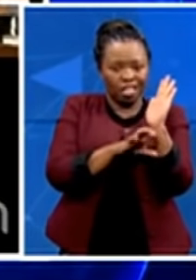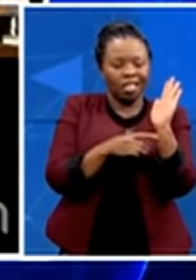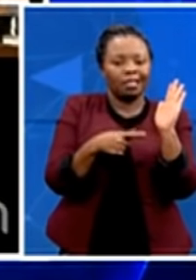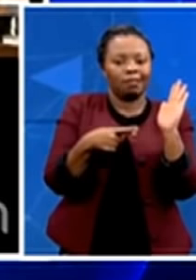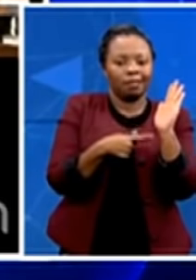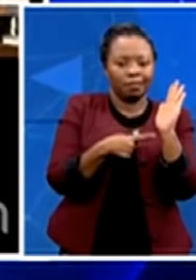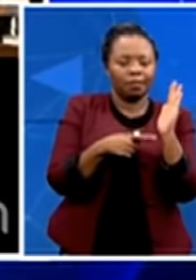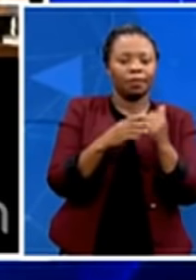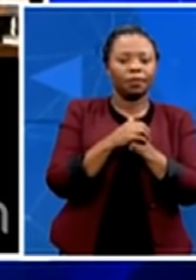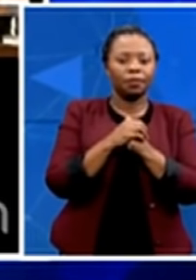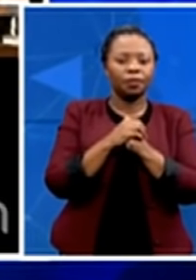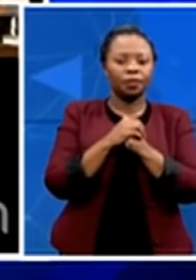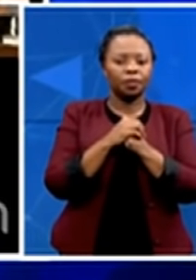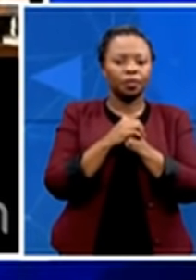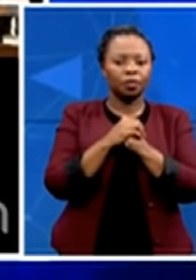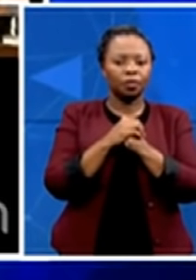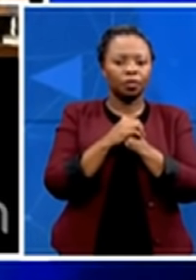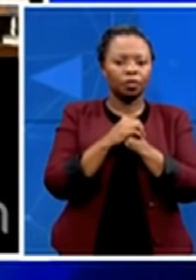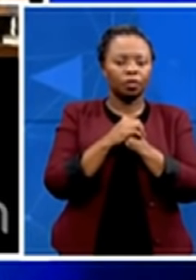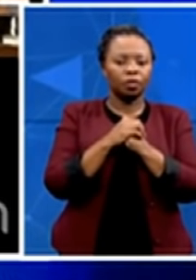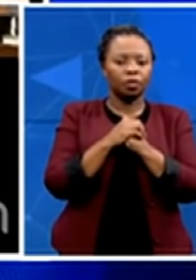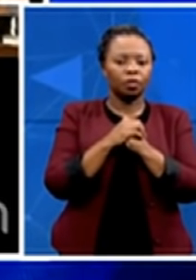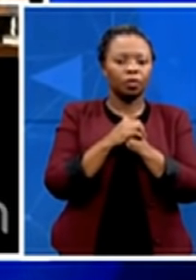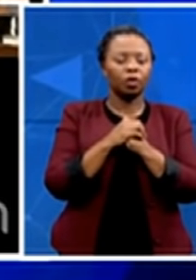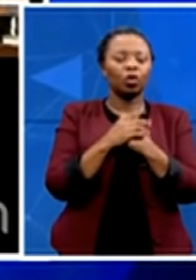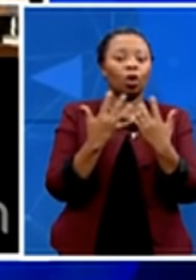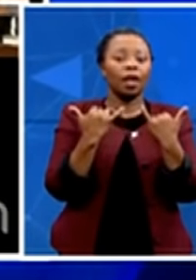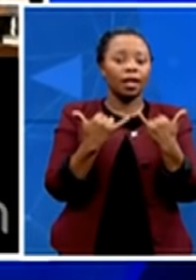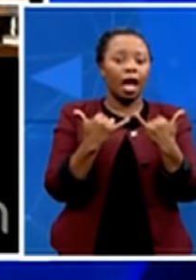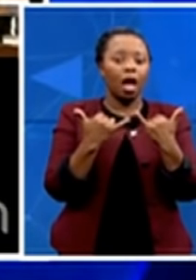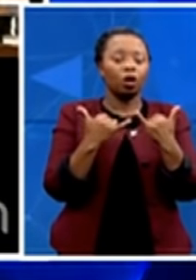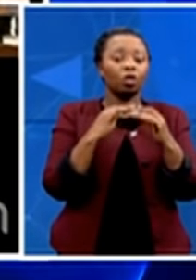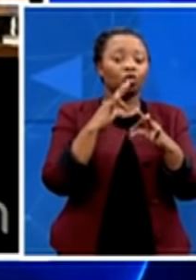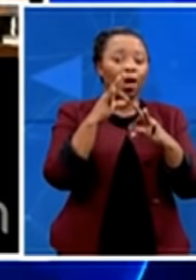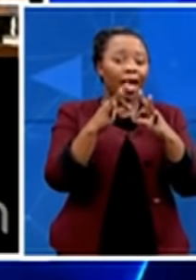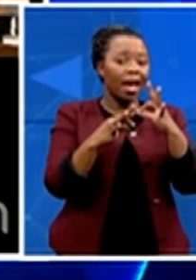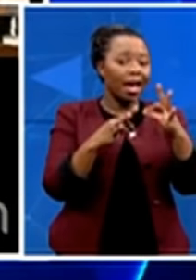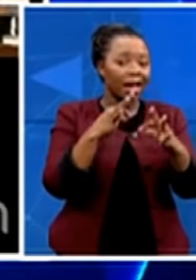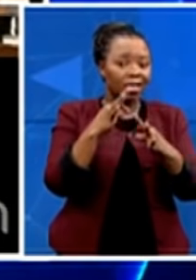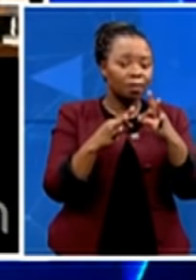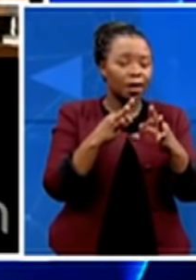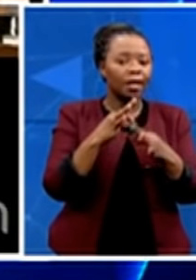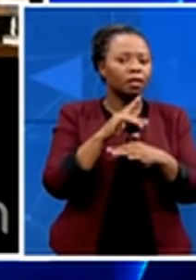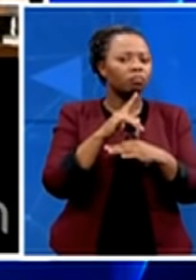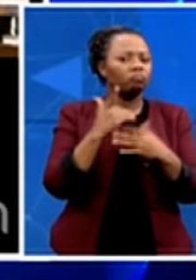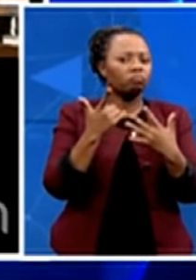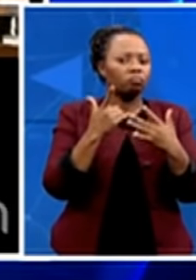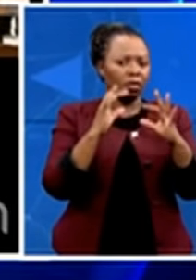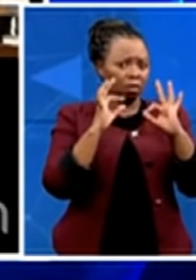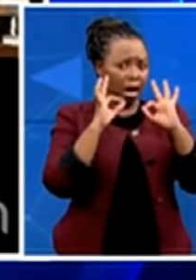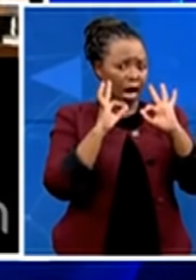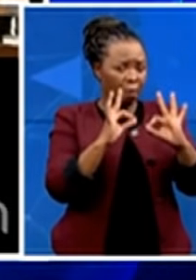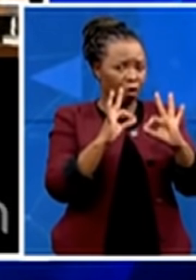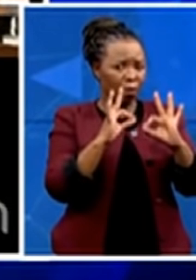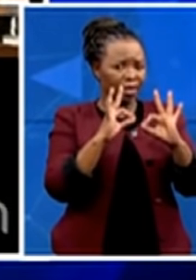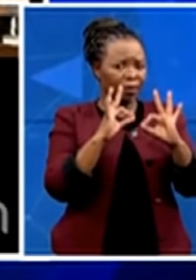And if I may explain why we've asked for what we call appropriate relief and, of course, the just and